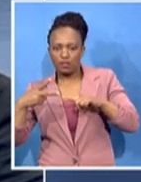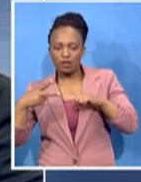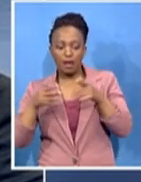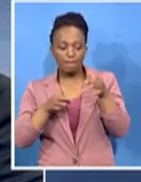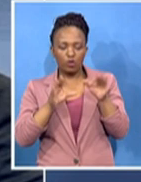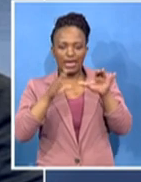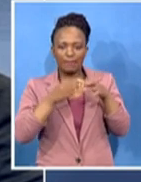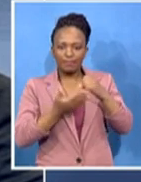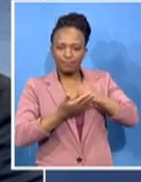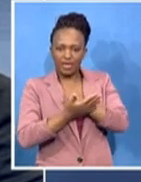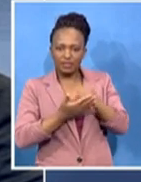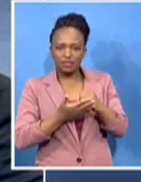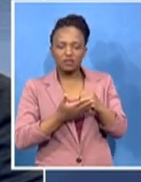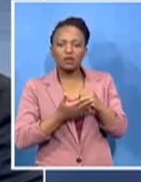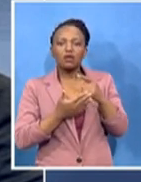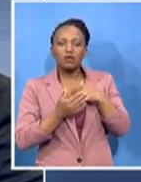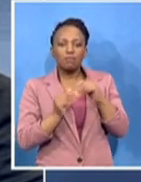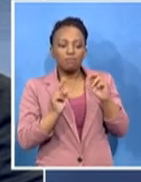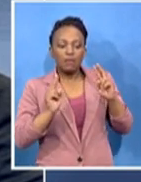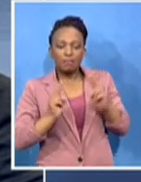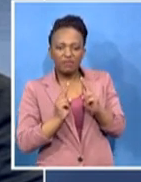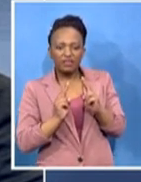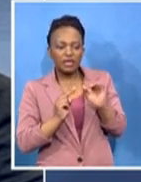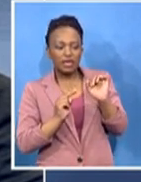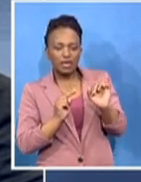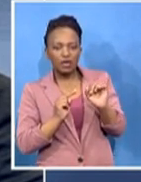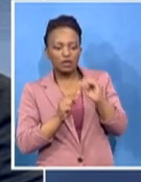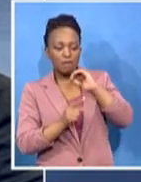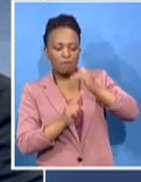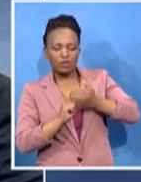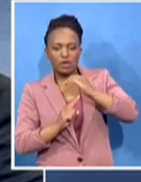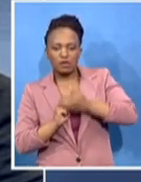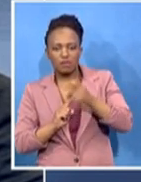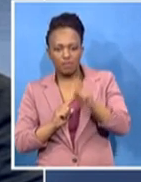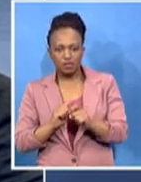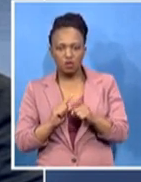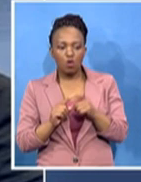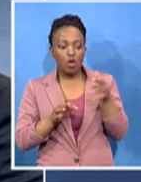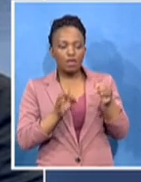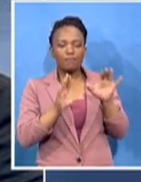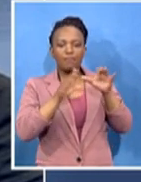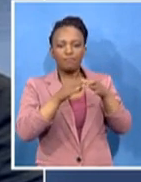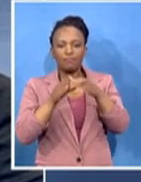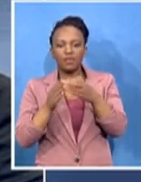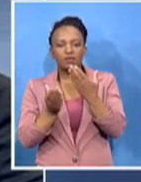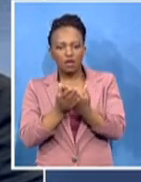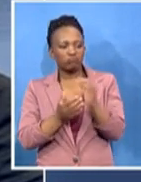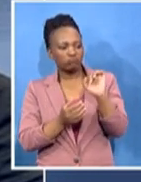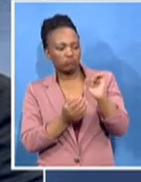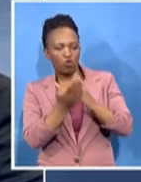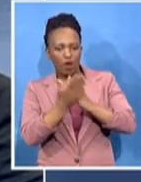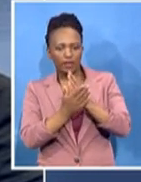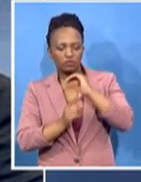names are protected, and therefore a party can exercise its right to safeguard their logos if they think that